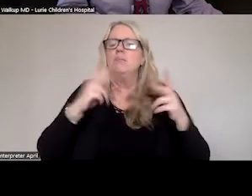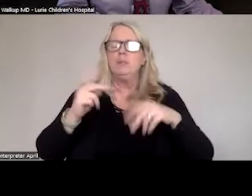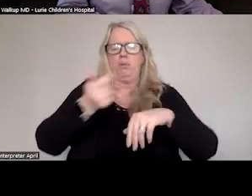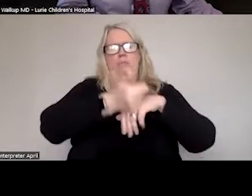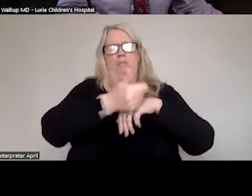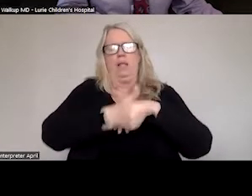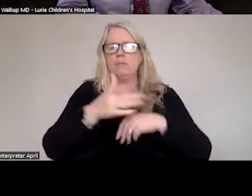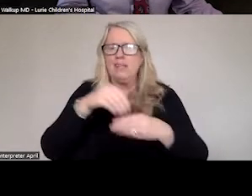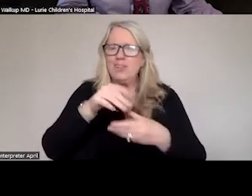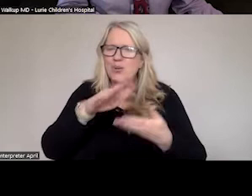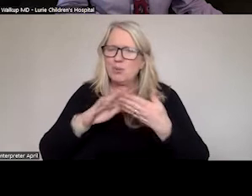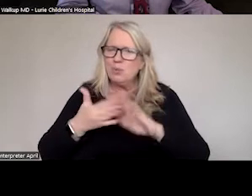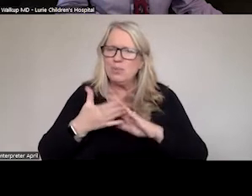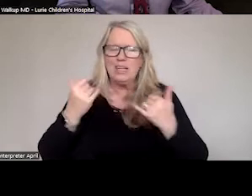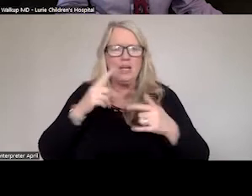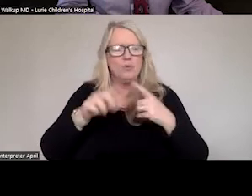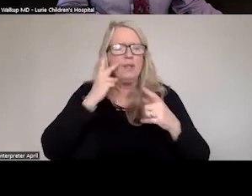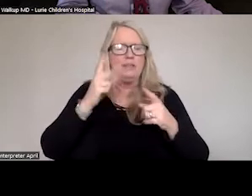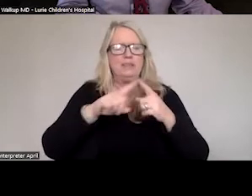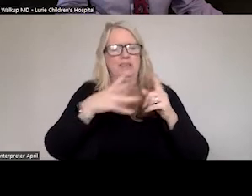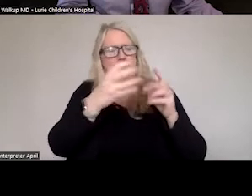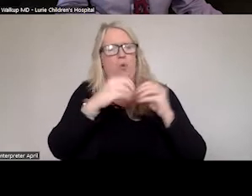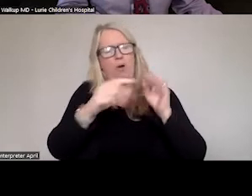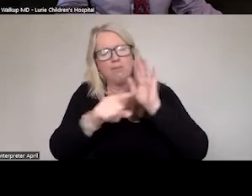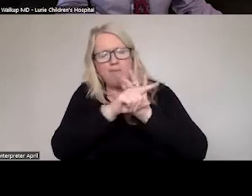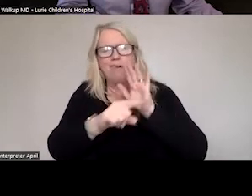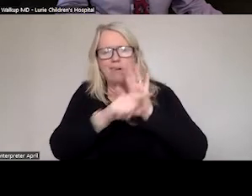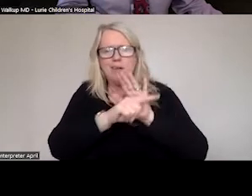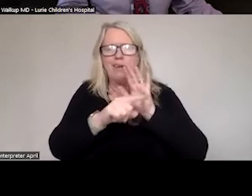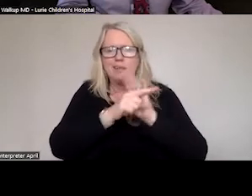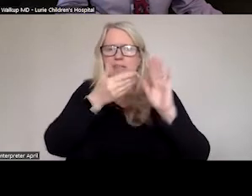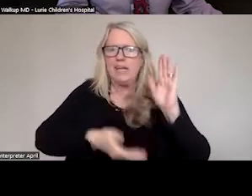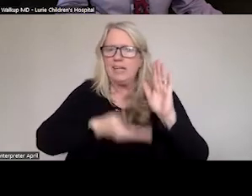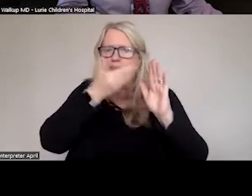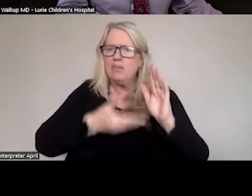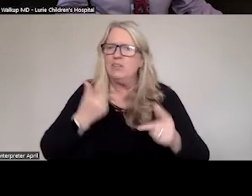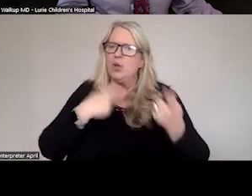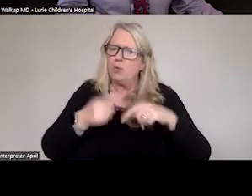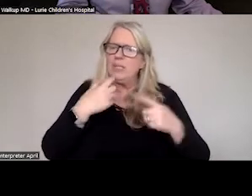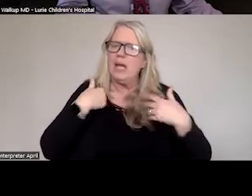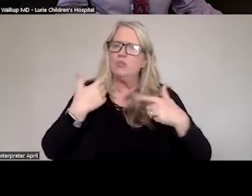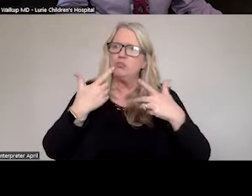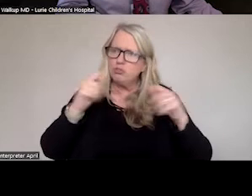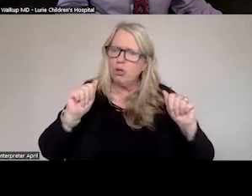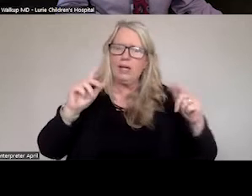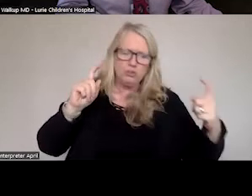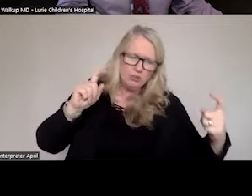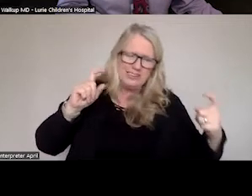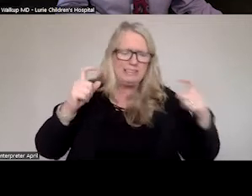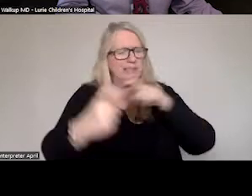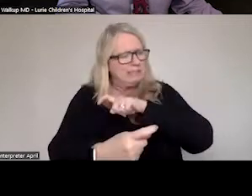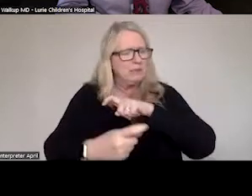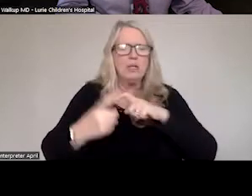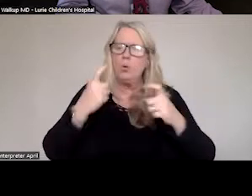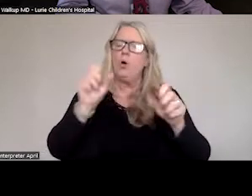their communities and are really seen as for their deficits. And so we take a pretty dramatic shift. We work with